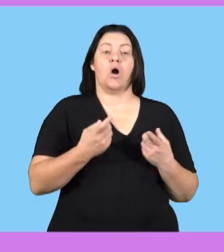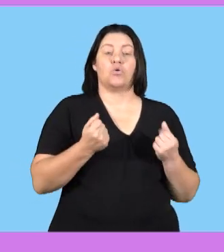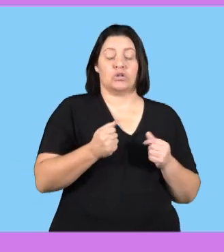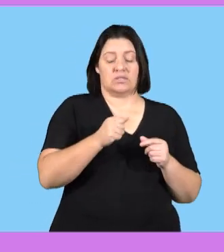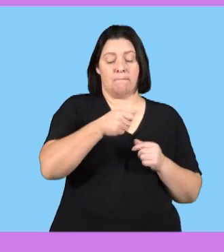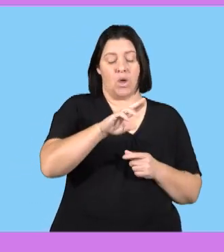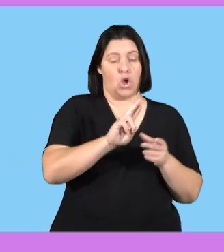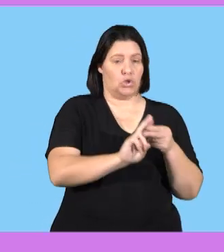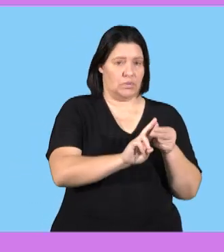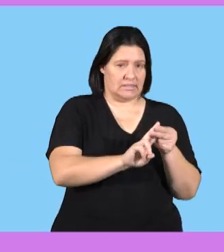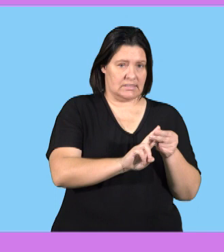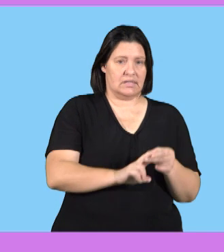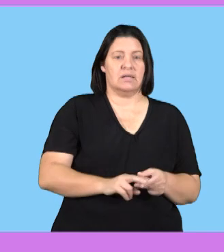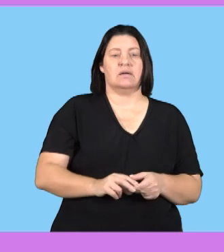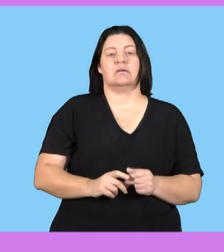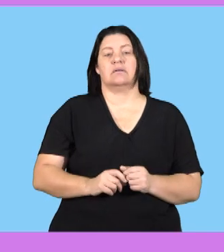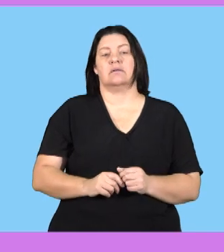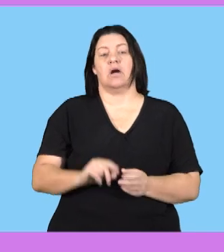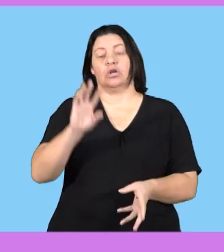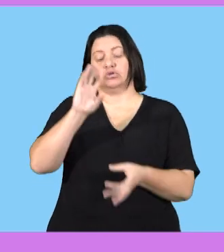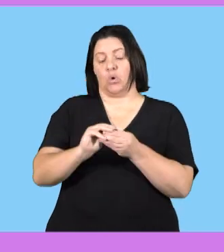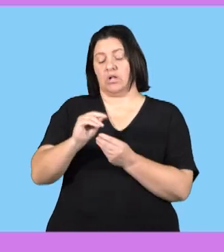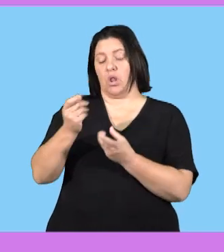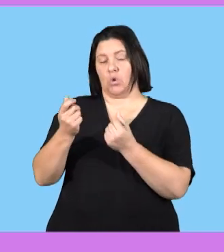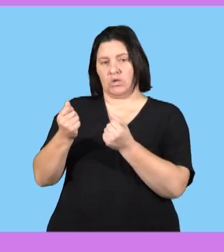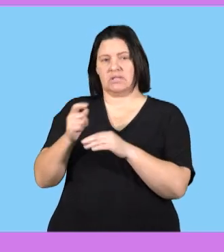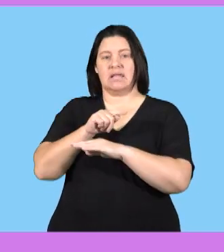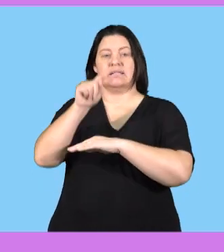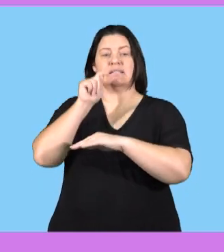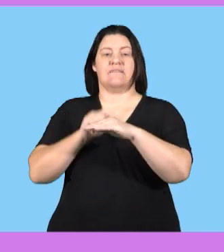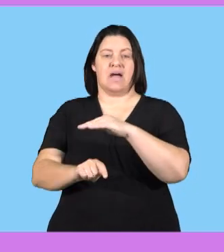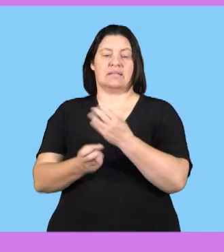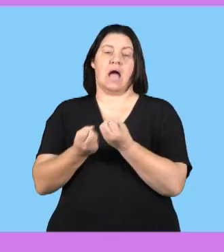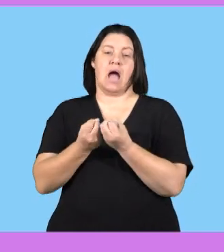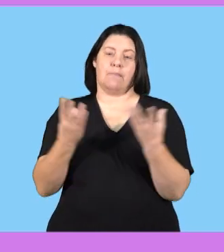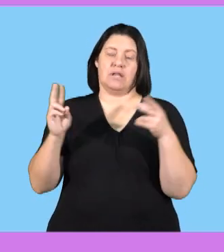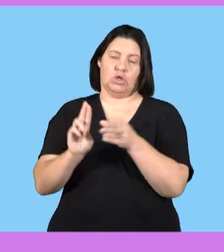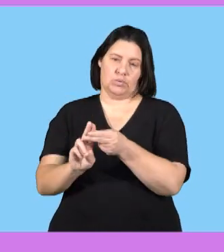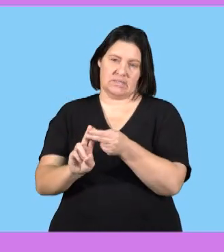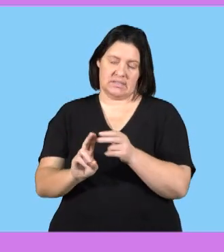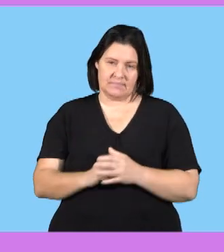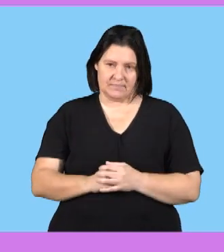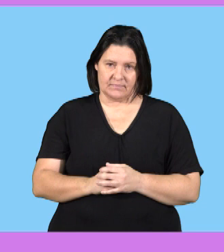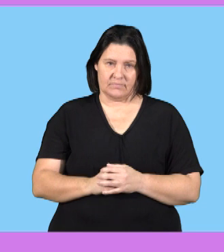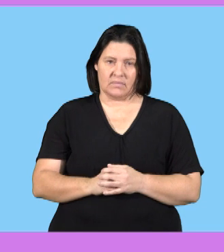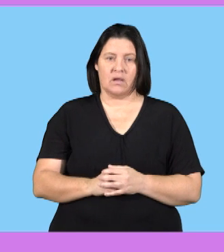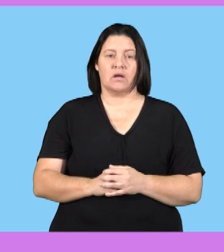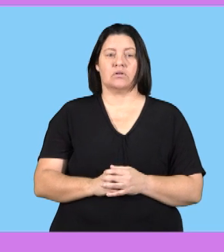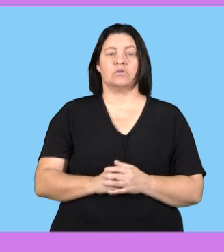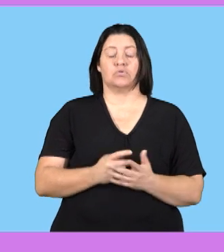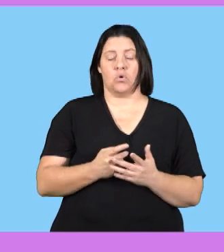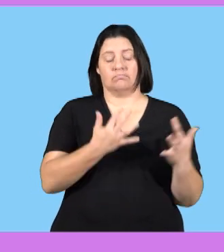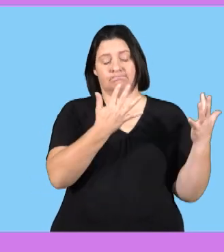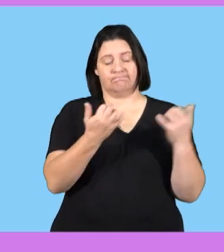calculate the tariff, that's your cost per unit. We will take the total cost and we divide that by the number of units. I'm going to repeat